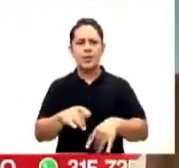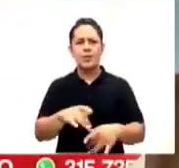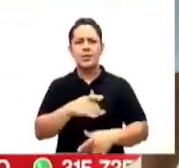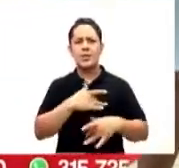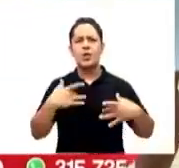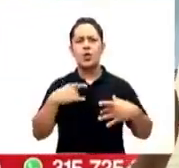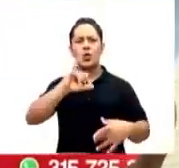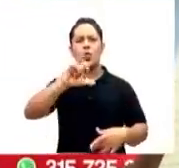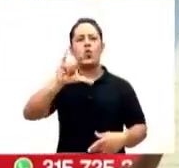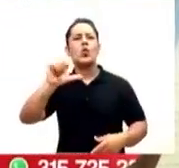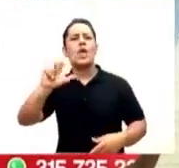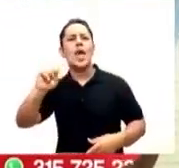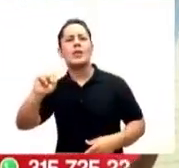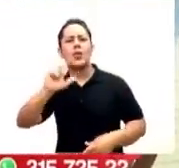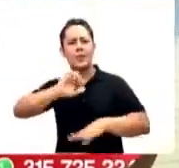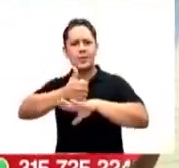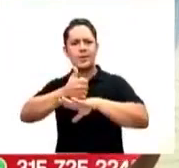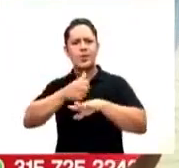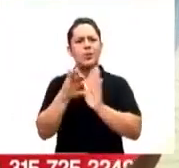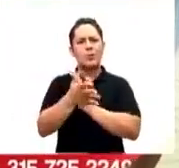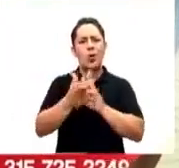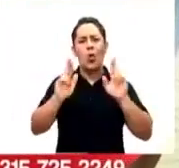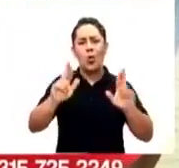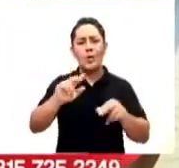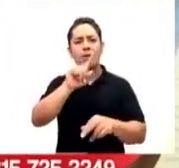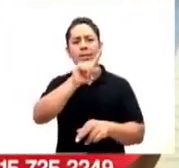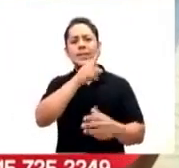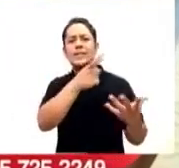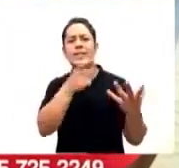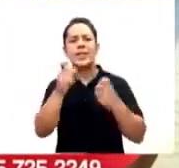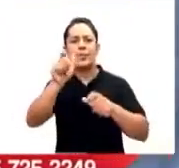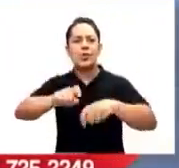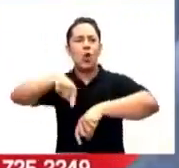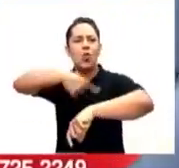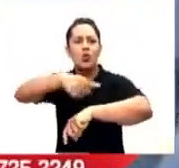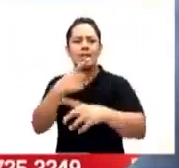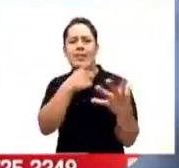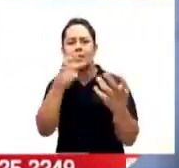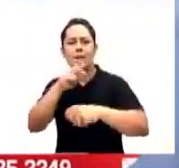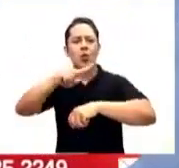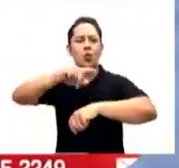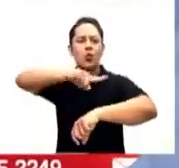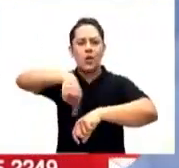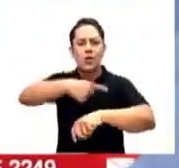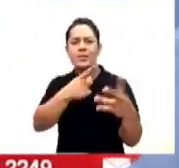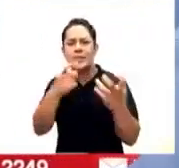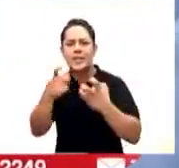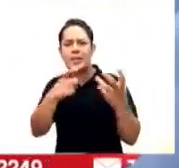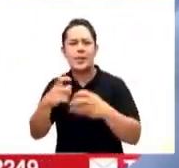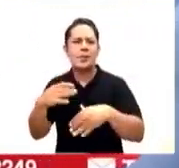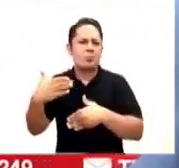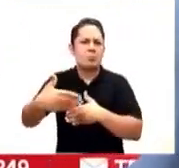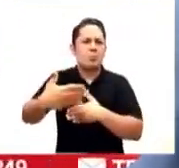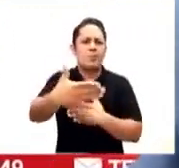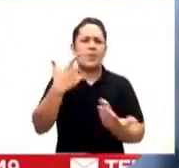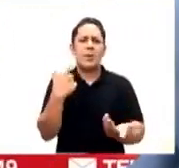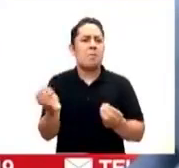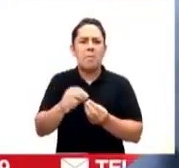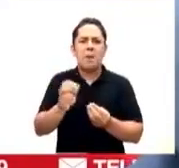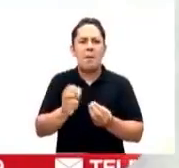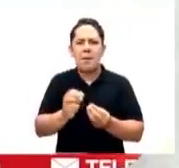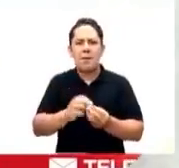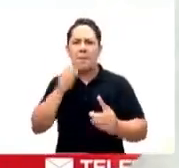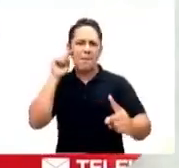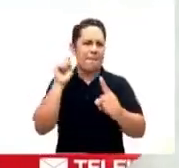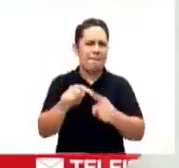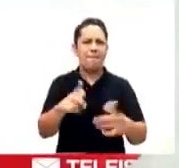immunity can be achieved in the department. The Secretary of Health, William Davis, stated that they expect that 600 people will be vaccinated every hour